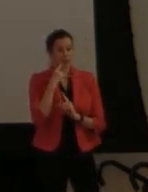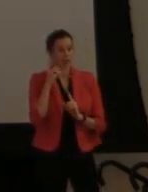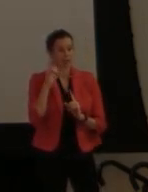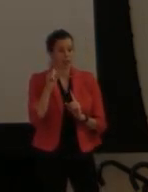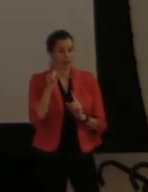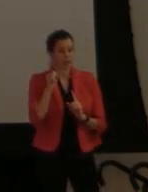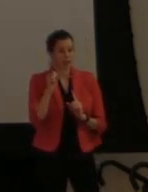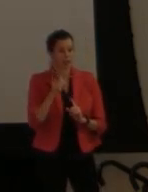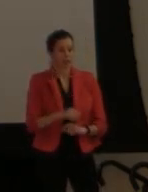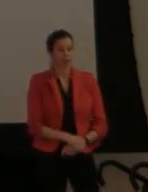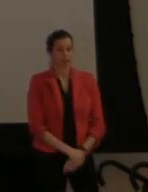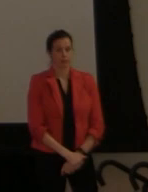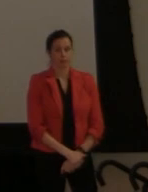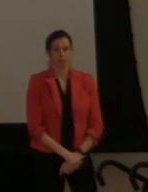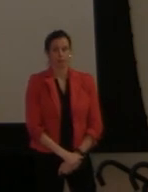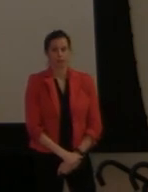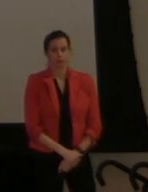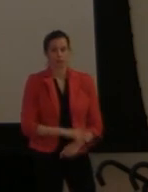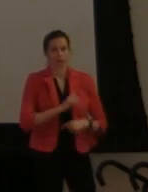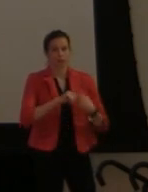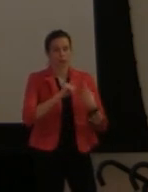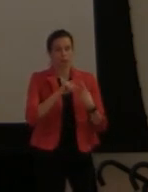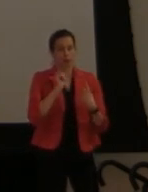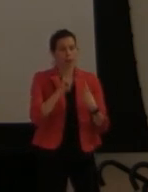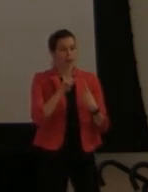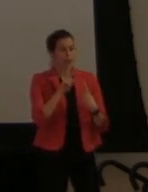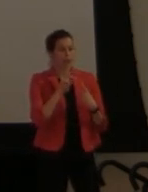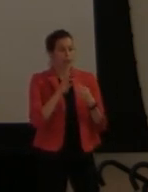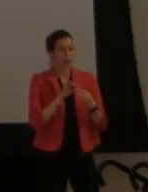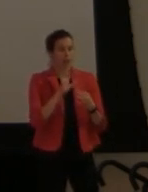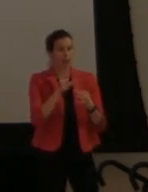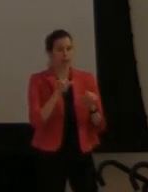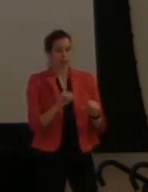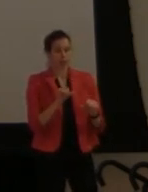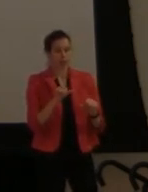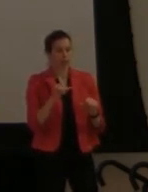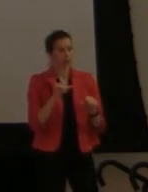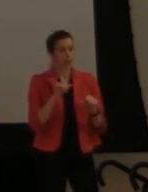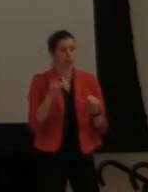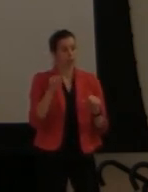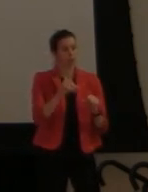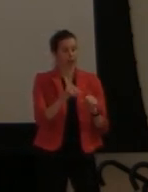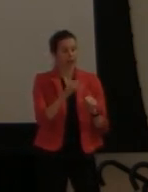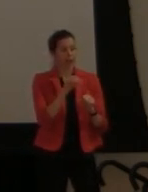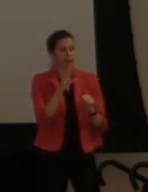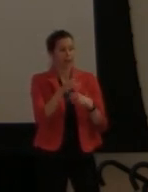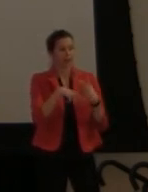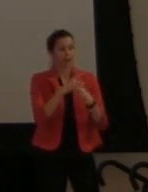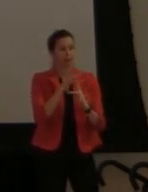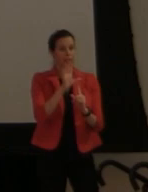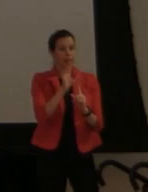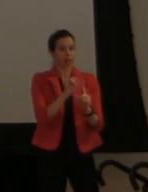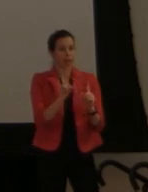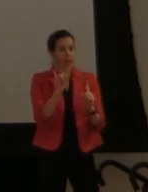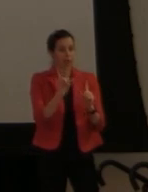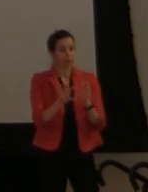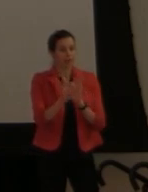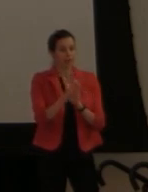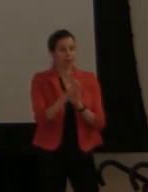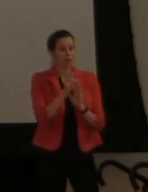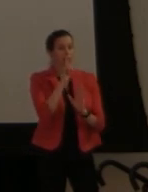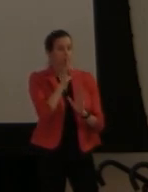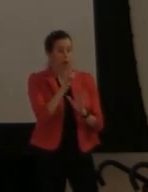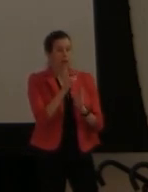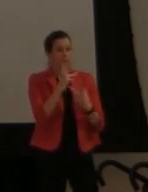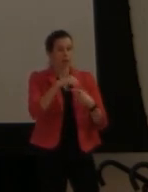yes. When we asked about their ability to pay or the type of insurance they had, we found it was a